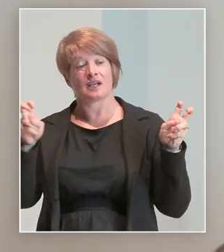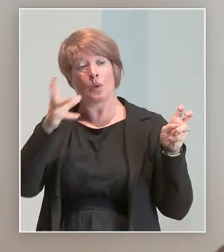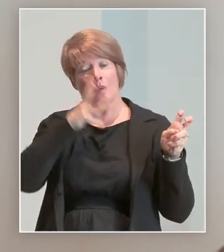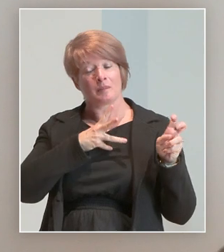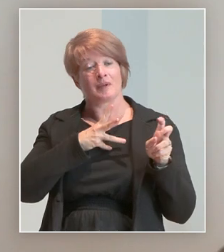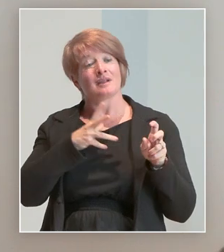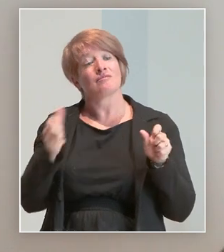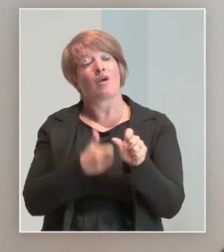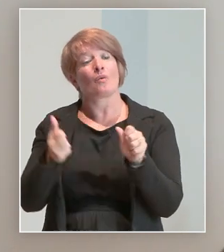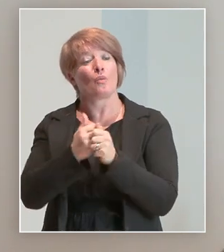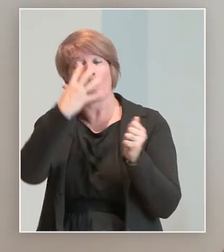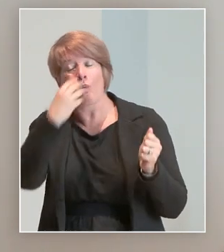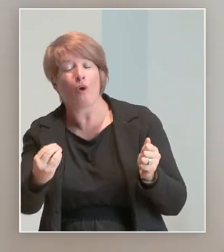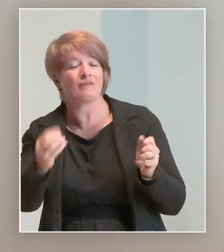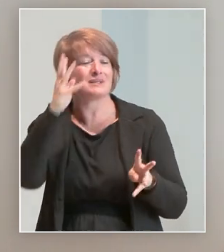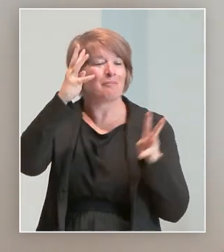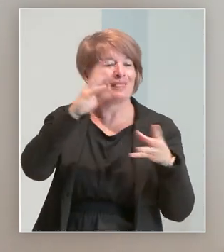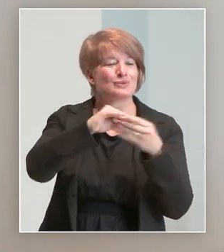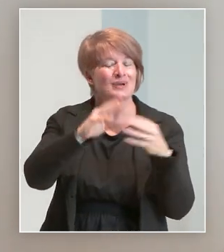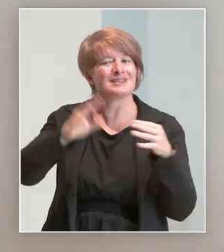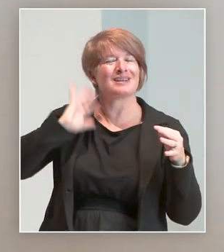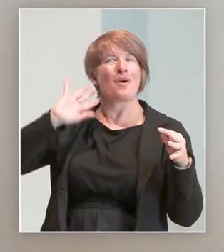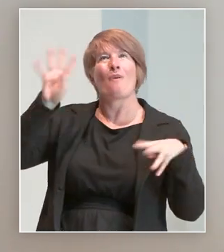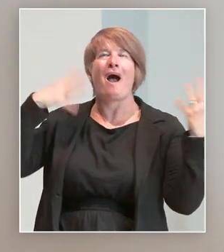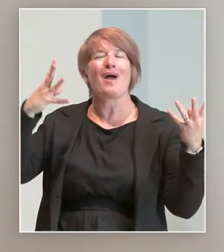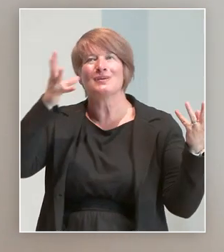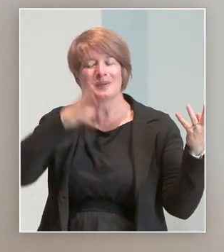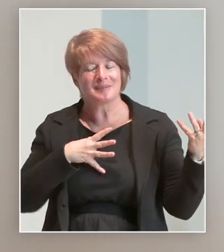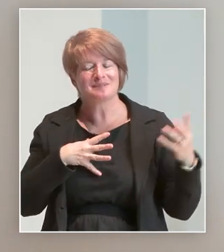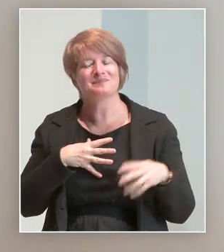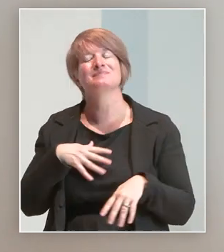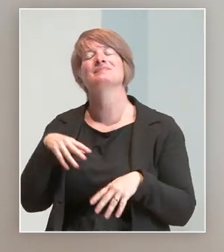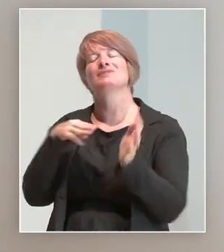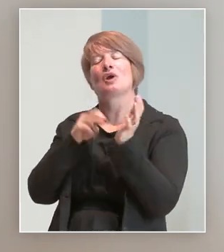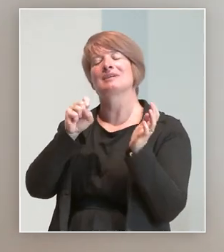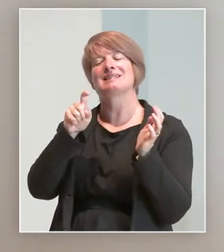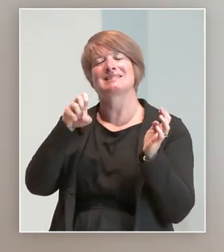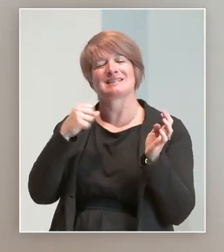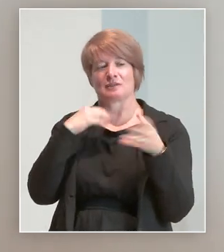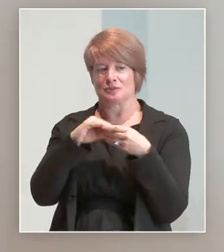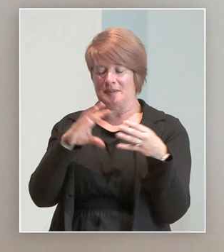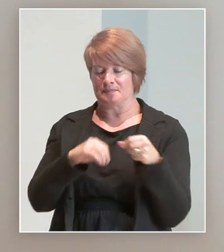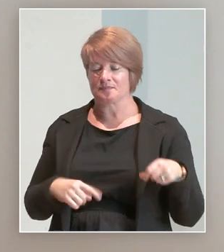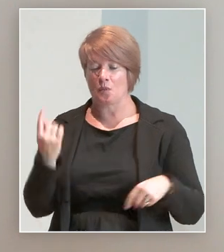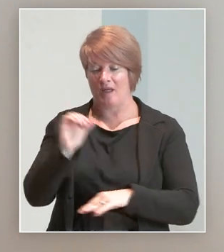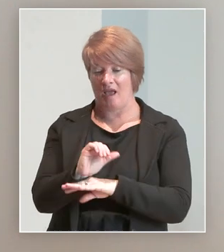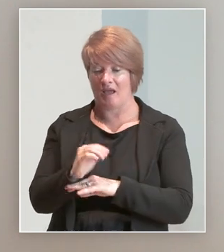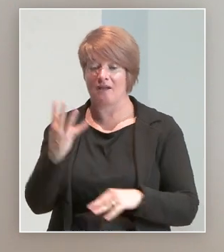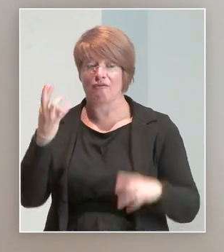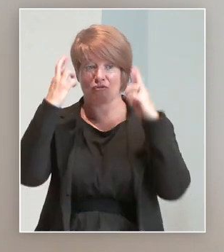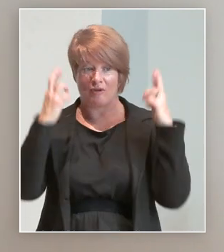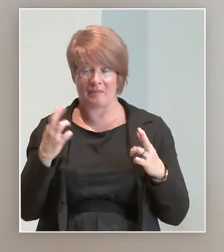and Stories of the Wild Women Archetype, Dr. Estes shares this story. One night, four rabbinim were visited by